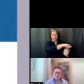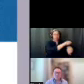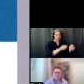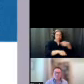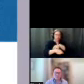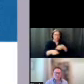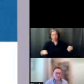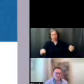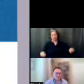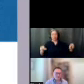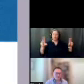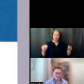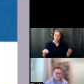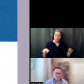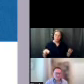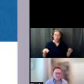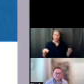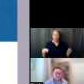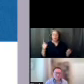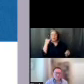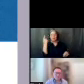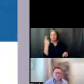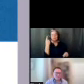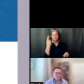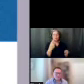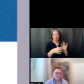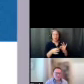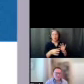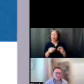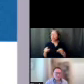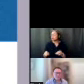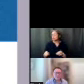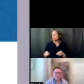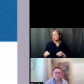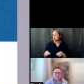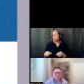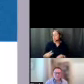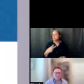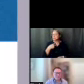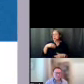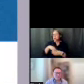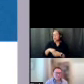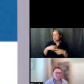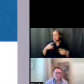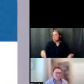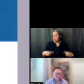rephrase somebody's comment. Oh, you're confined to a chair. No, yes, I use a